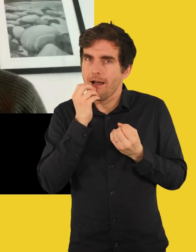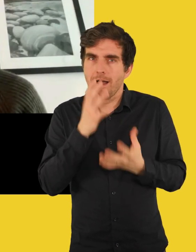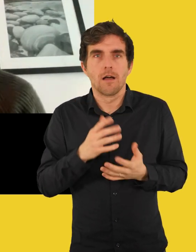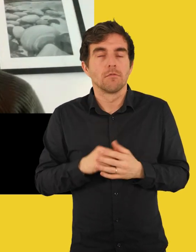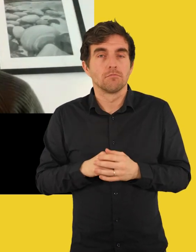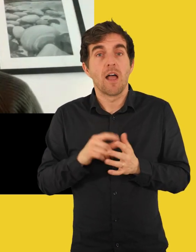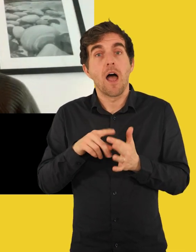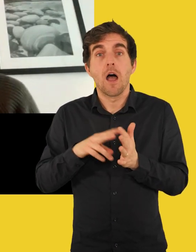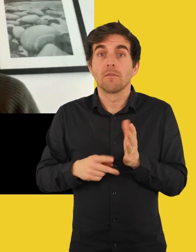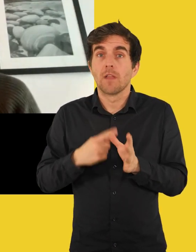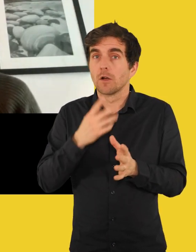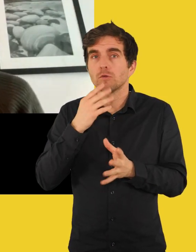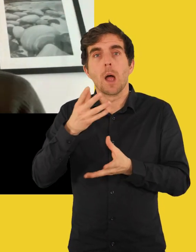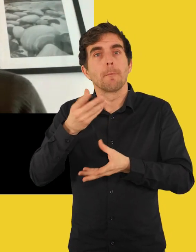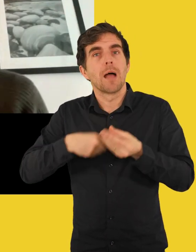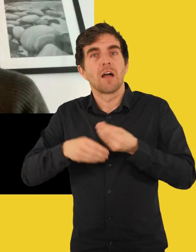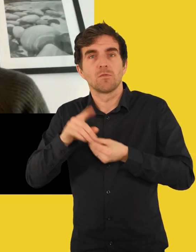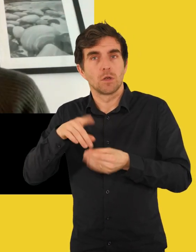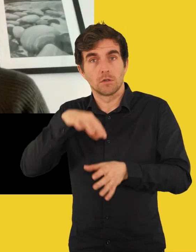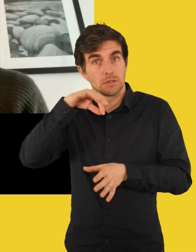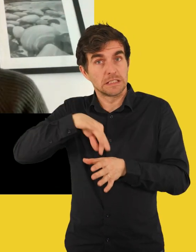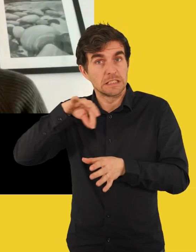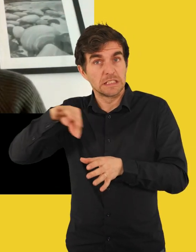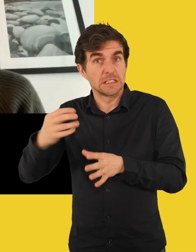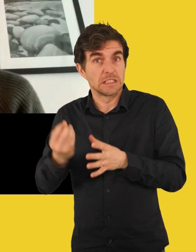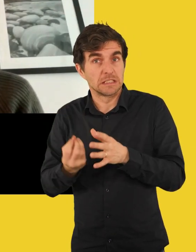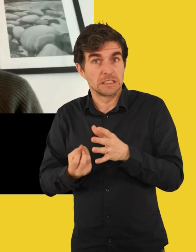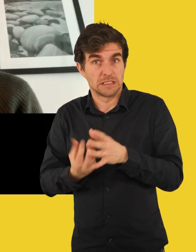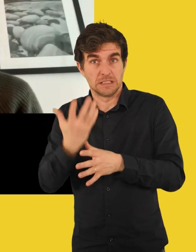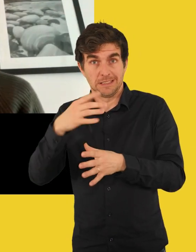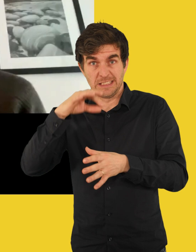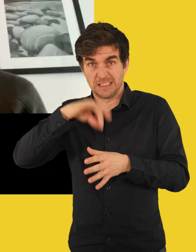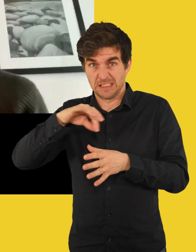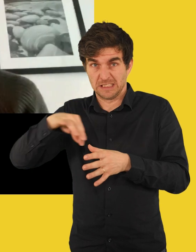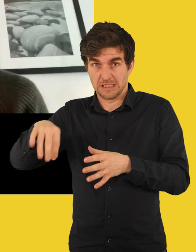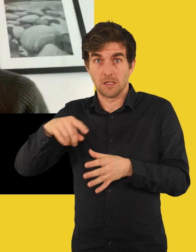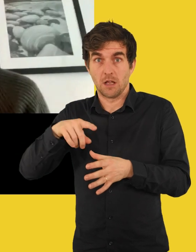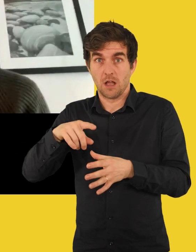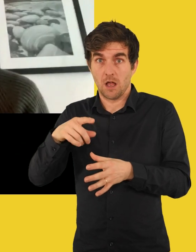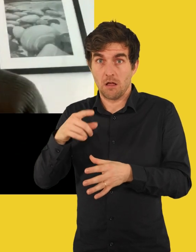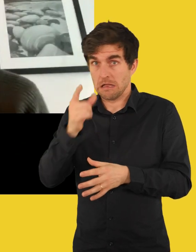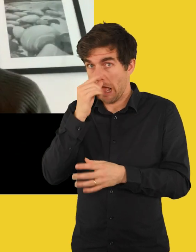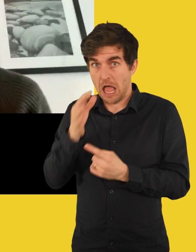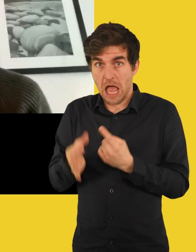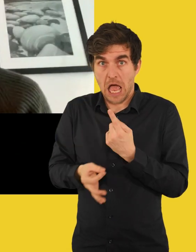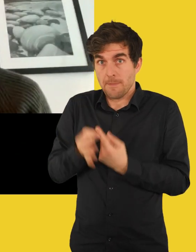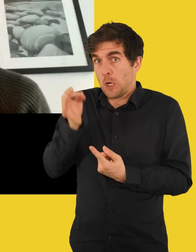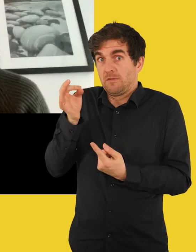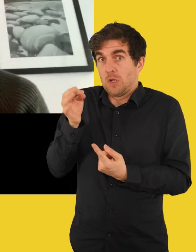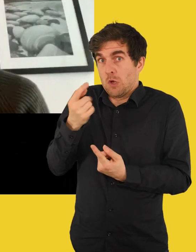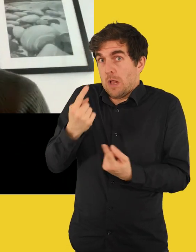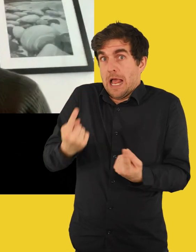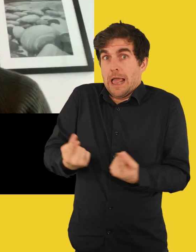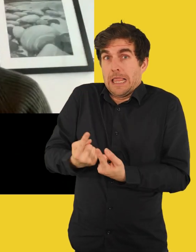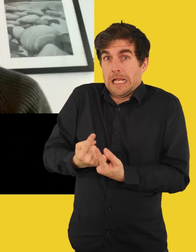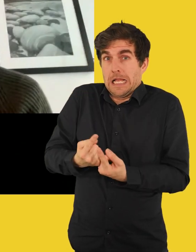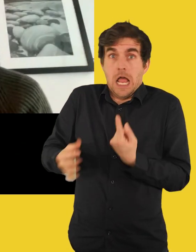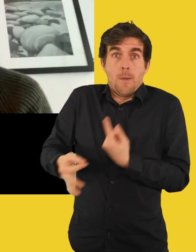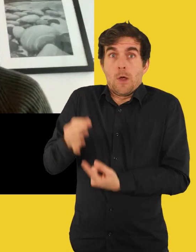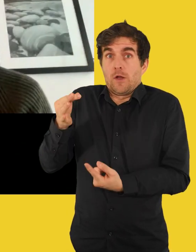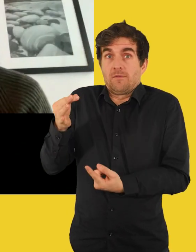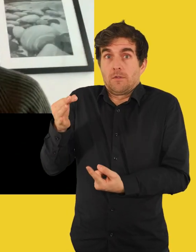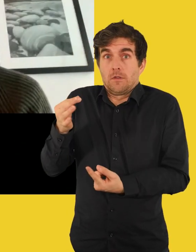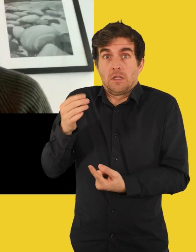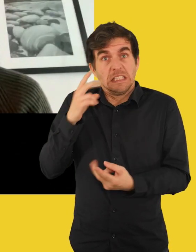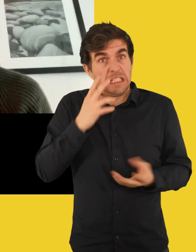sharing. Eva uses the metaphor of planting a seed that improves at least one thing you